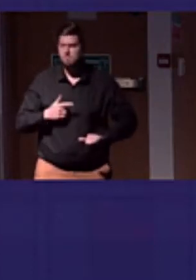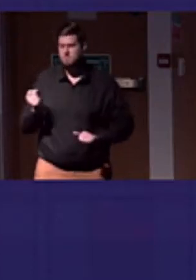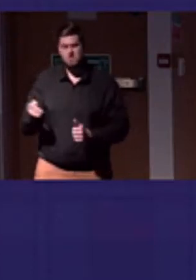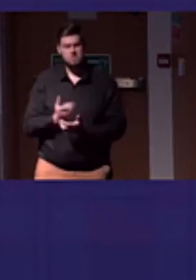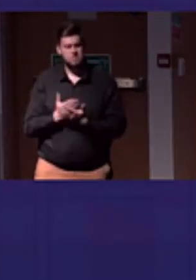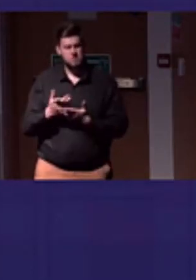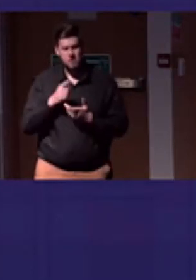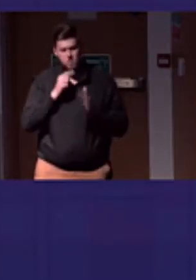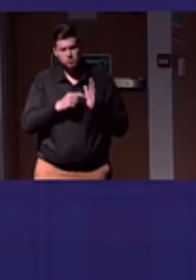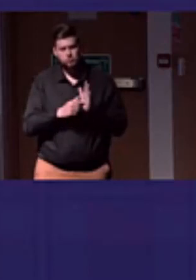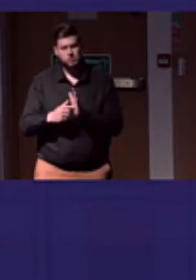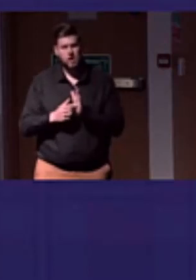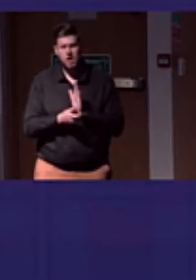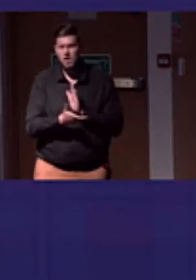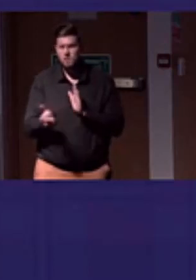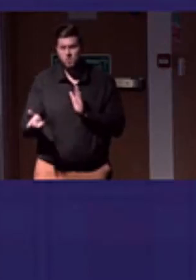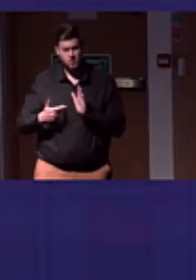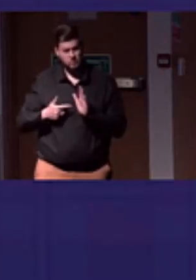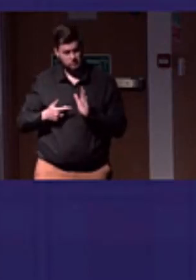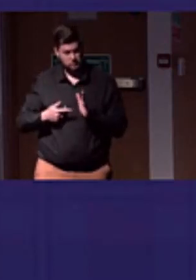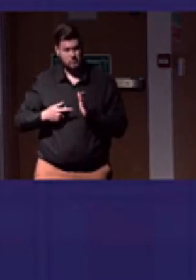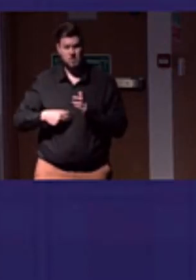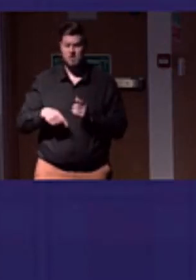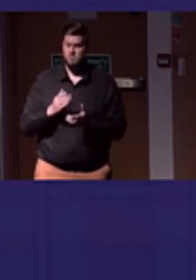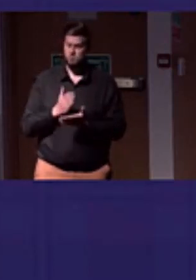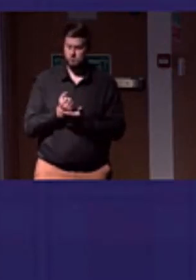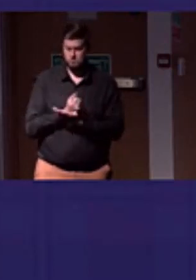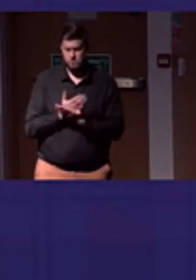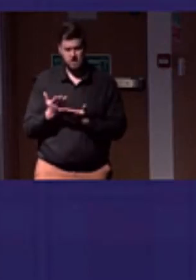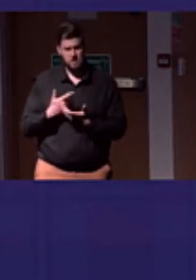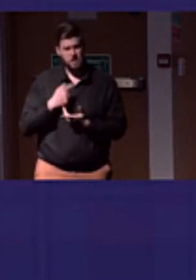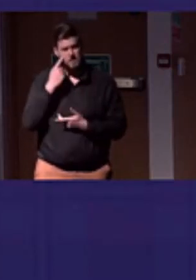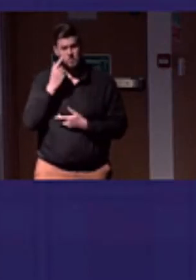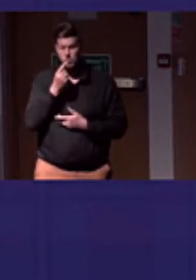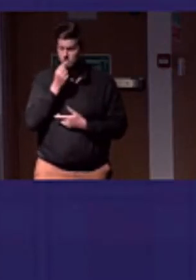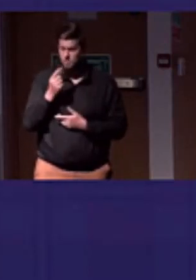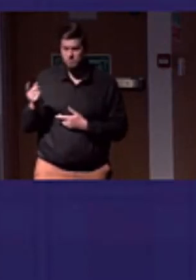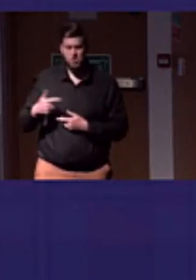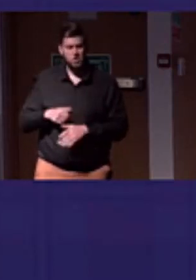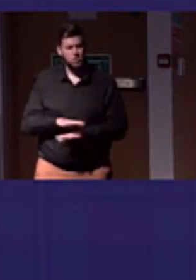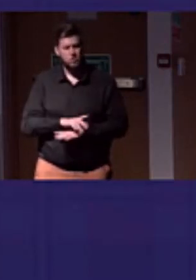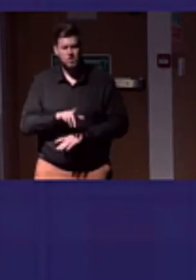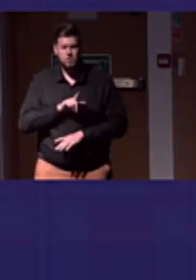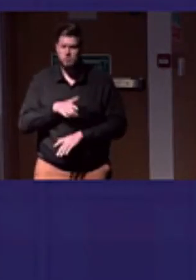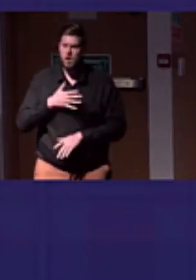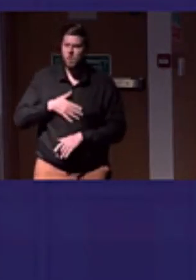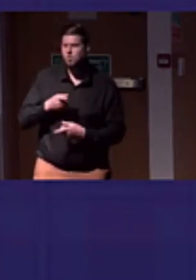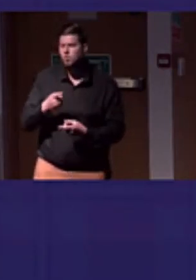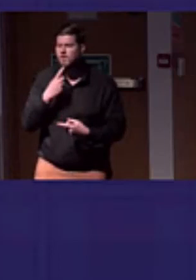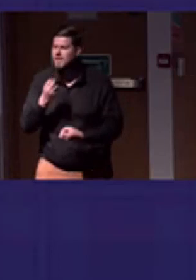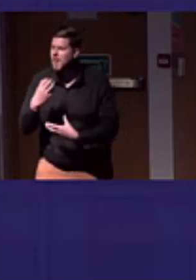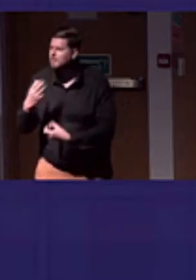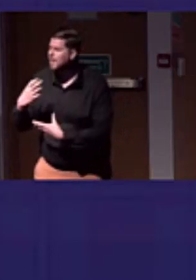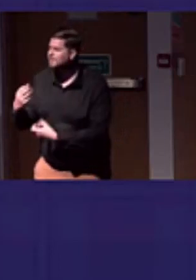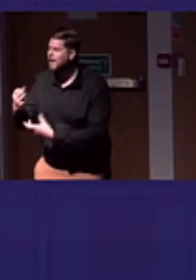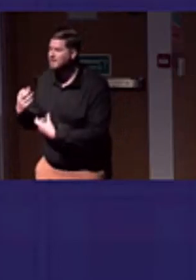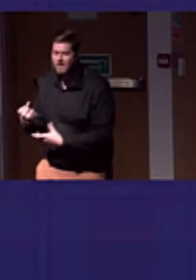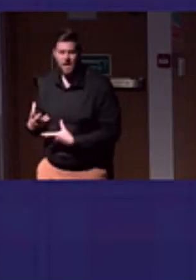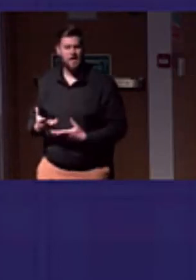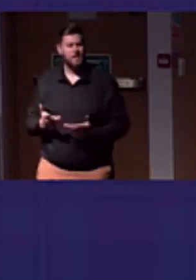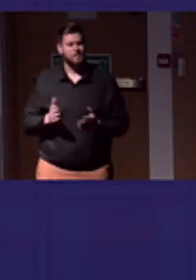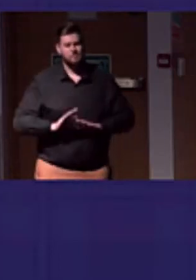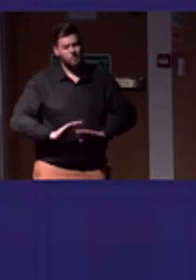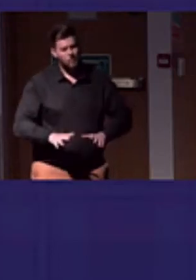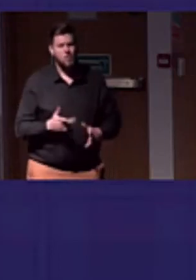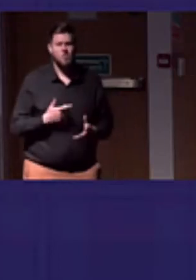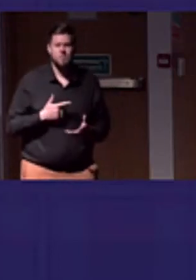get ideas on what you can do, what is possible. This is not because I want other people to share it with me. I just have no issue telling everyone and tweeting